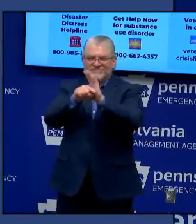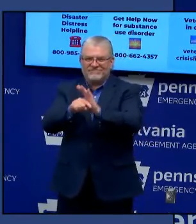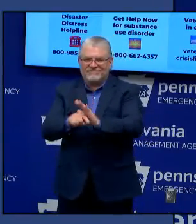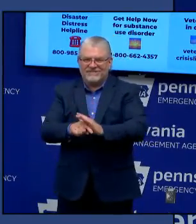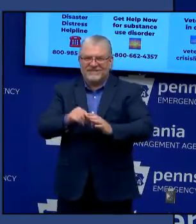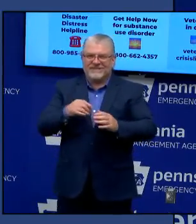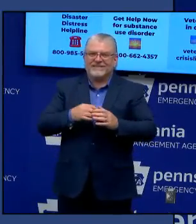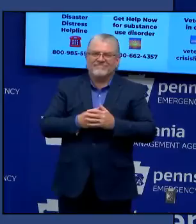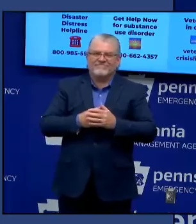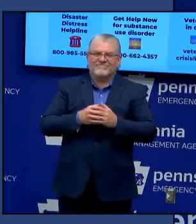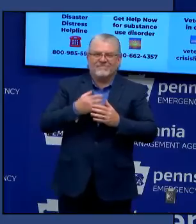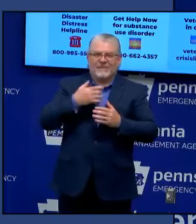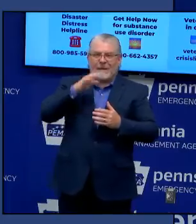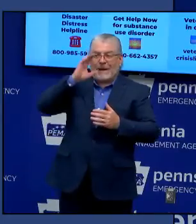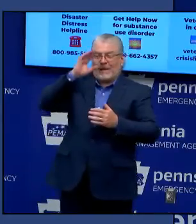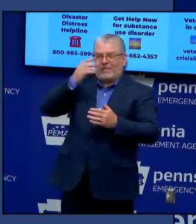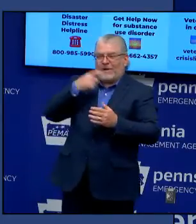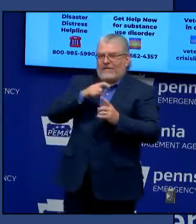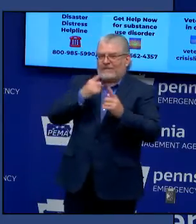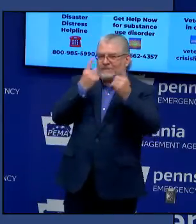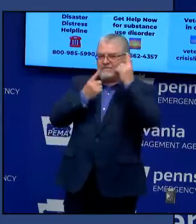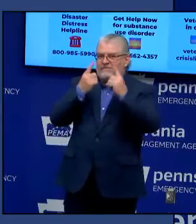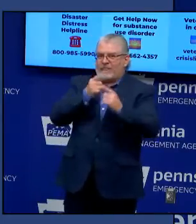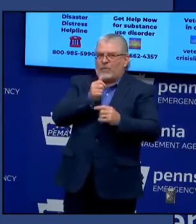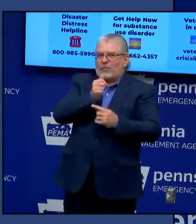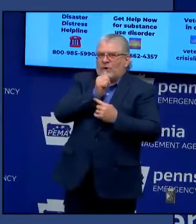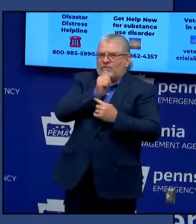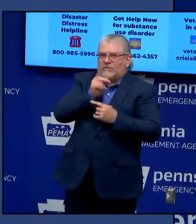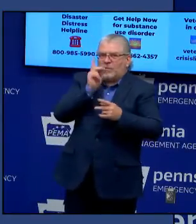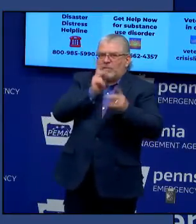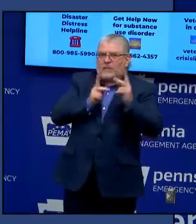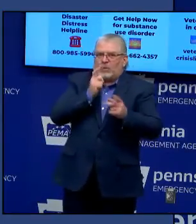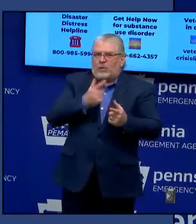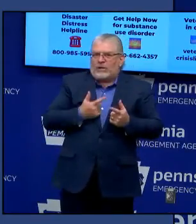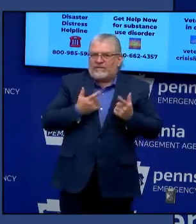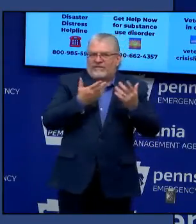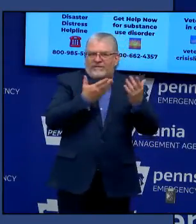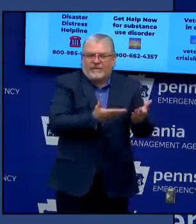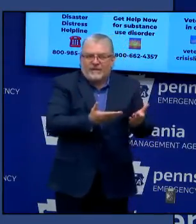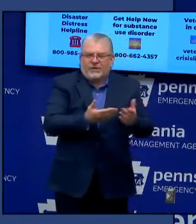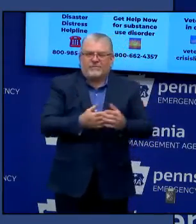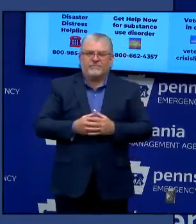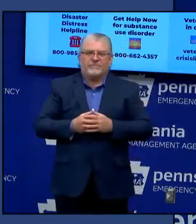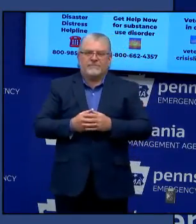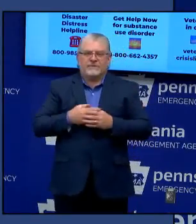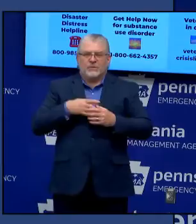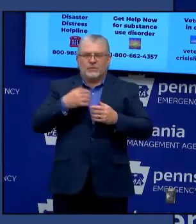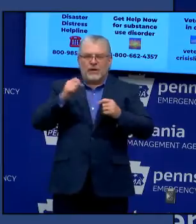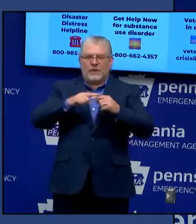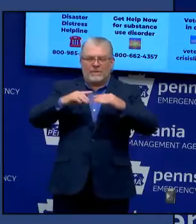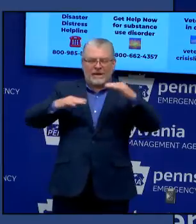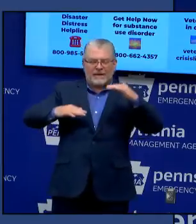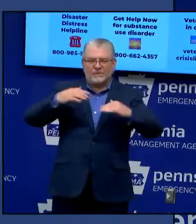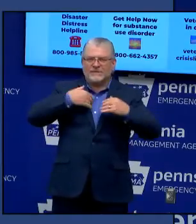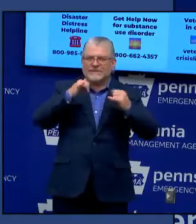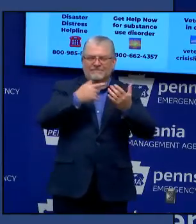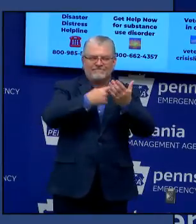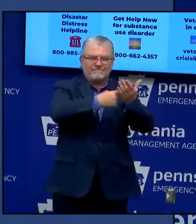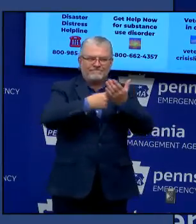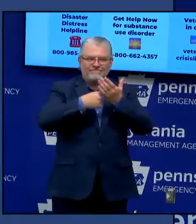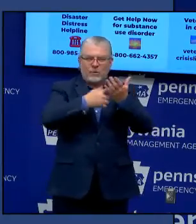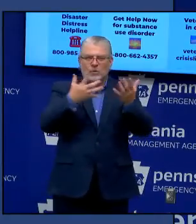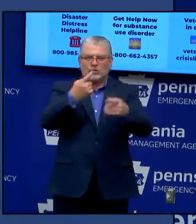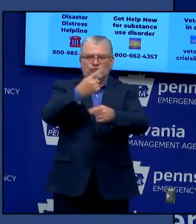the residents and staff in those nursing homes. And so it is a balance, and we're still discussing that possibility. We